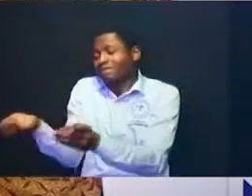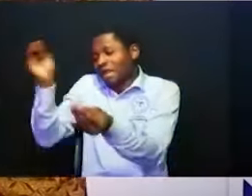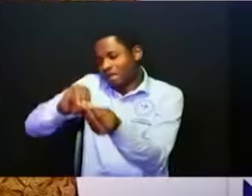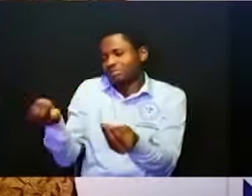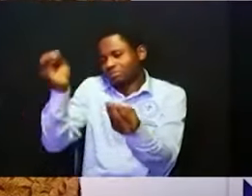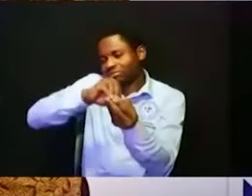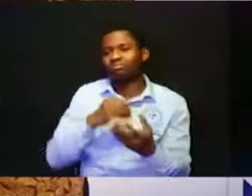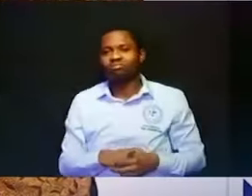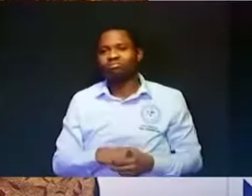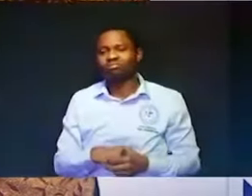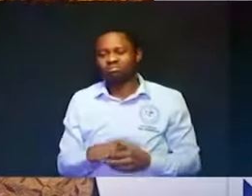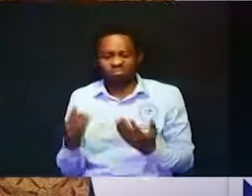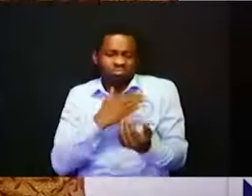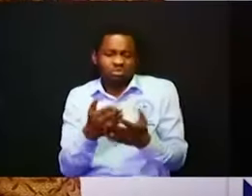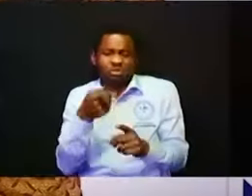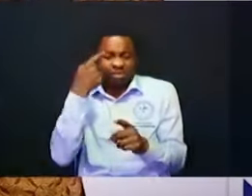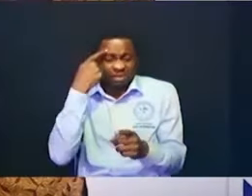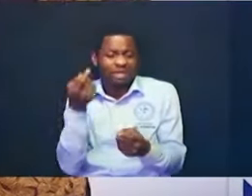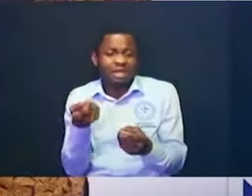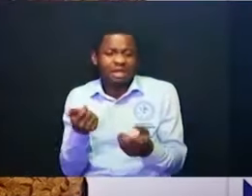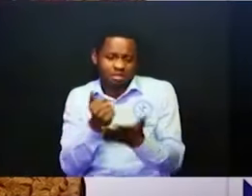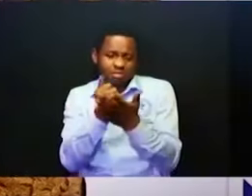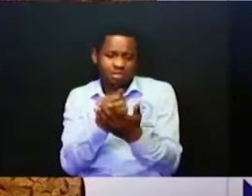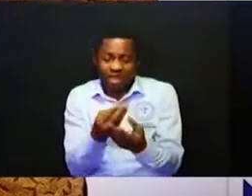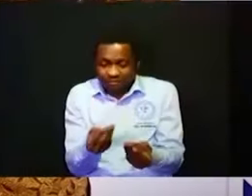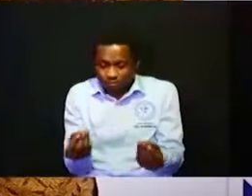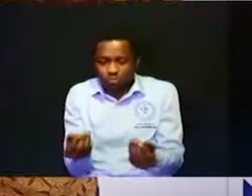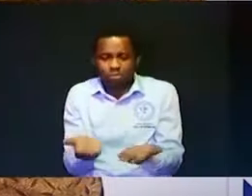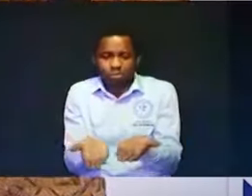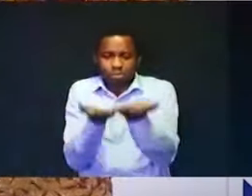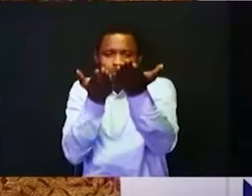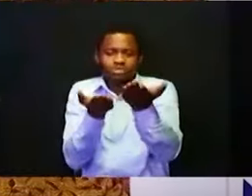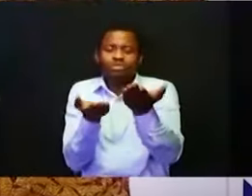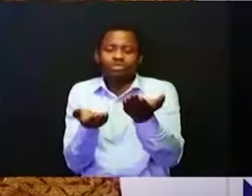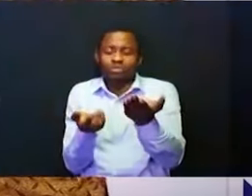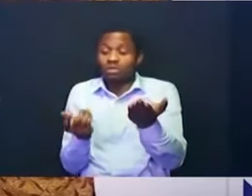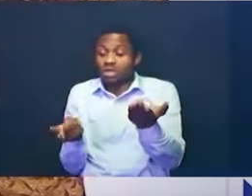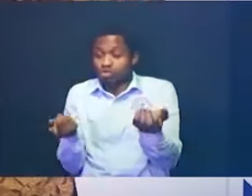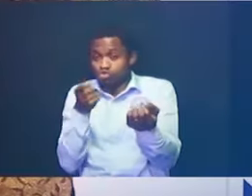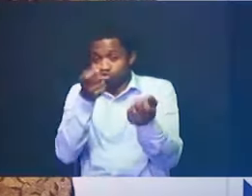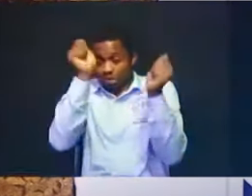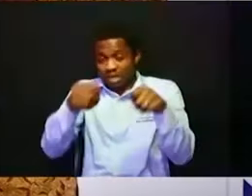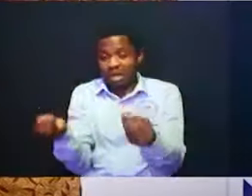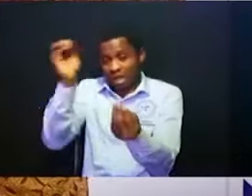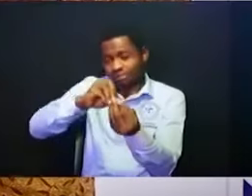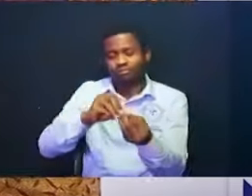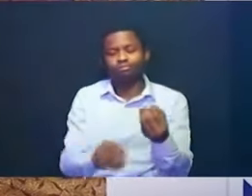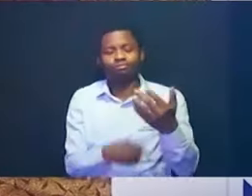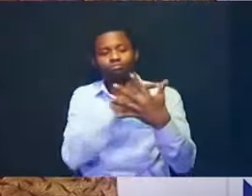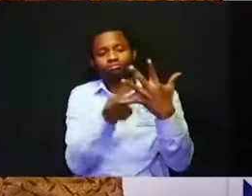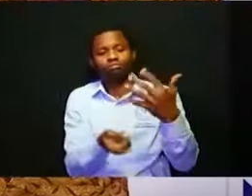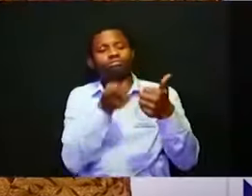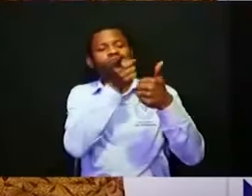Yeah, whatever you think will help, but I'll offer some few suggestions. Wo echire ni se unya obetimi di bi aka ho. Number 1. Yedi kan